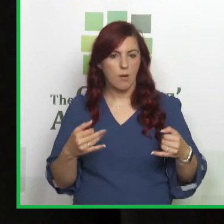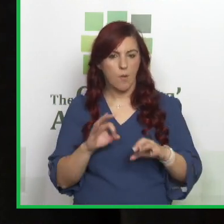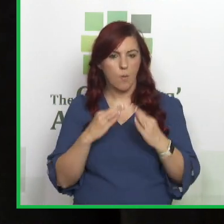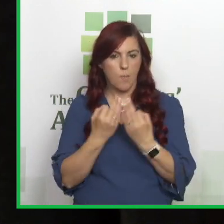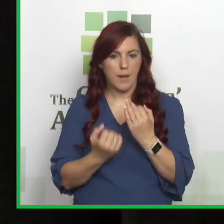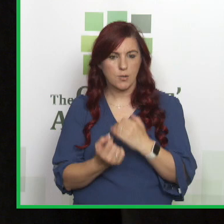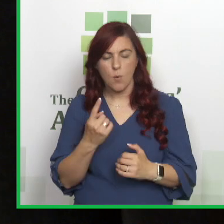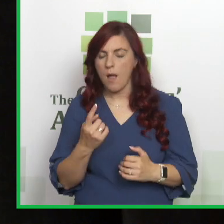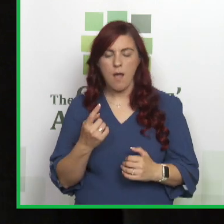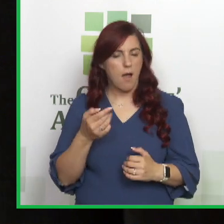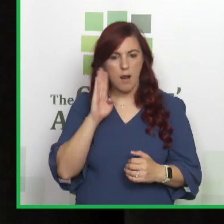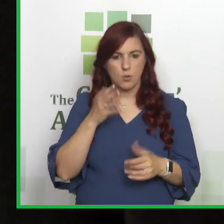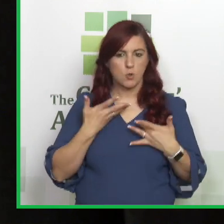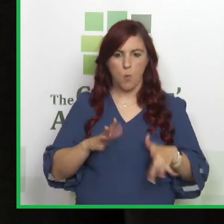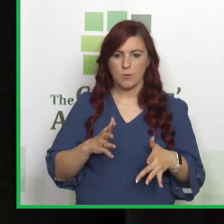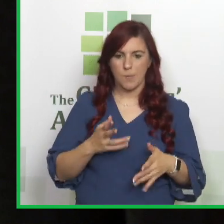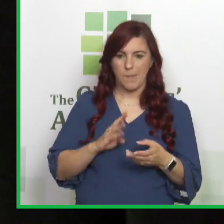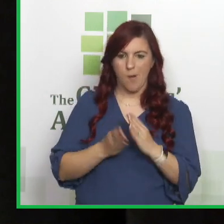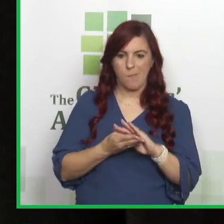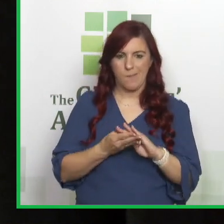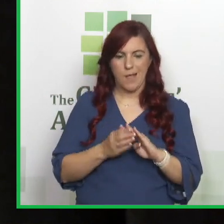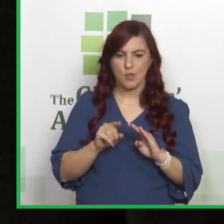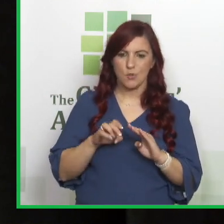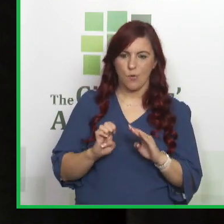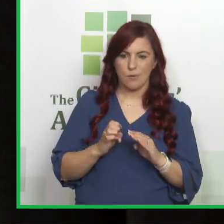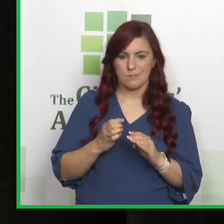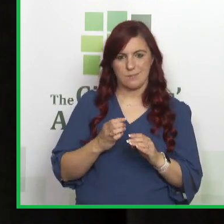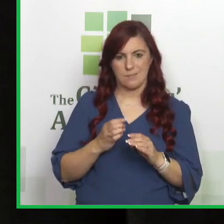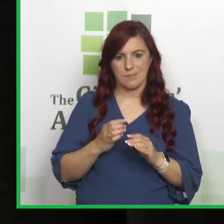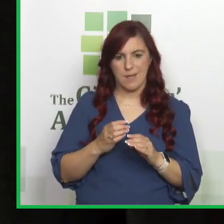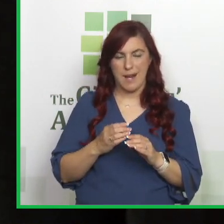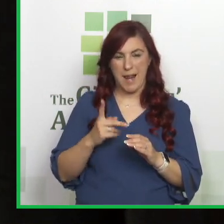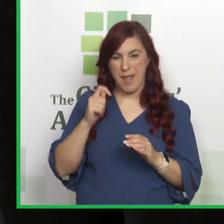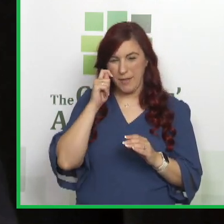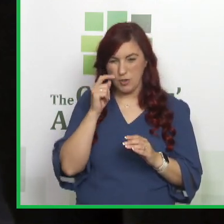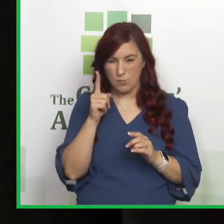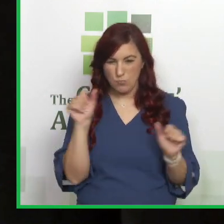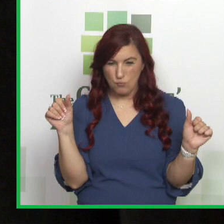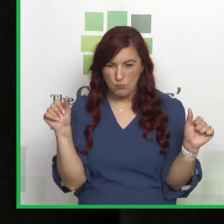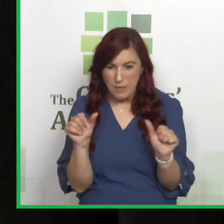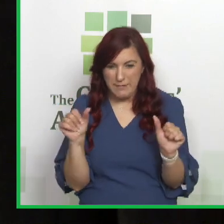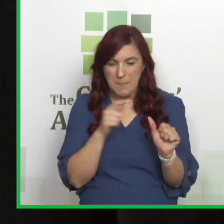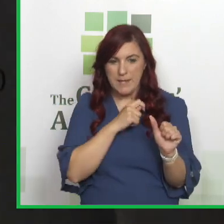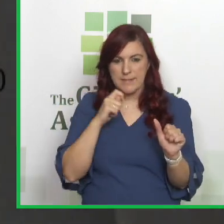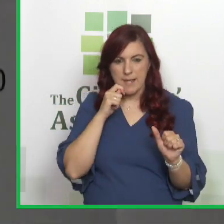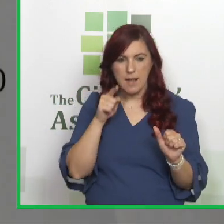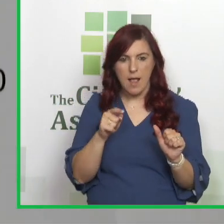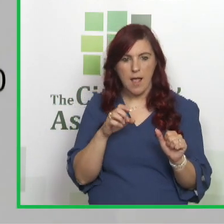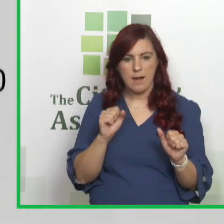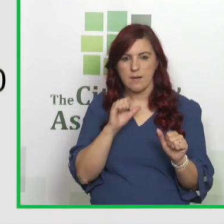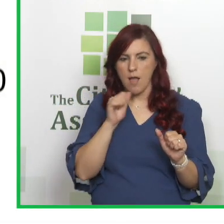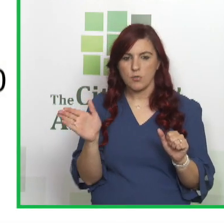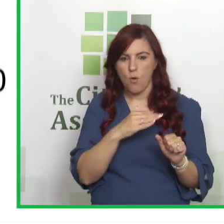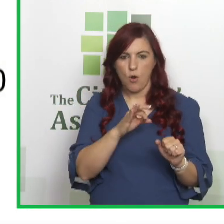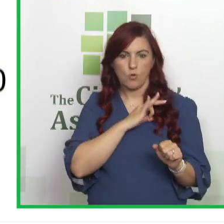to become a source country for you know, any other countries. And I finish just briefly. You know, there are certain things, it's not all good